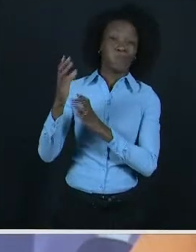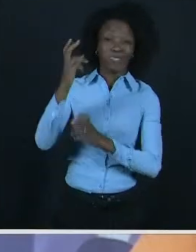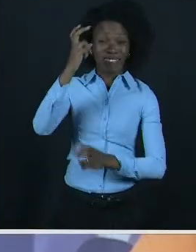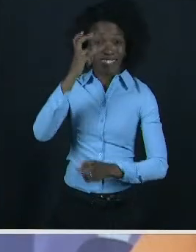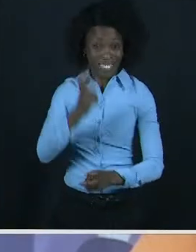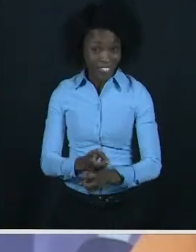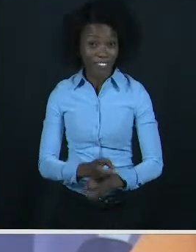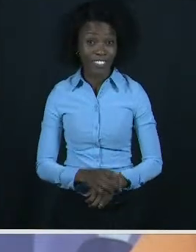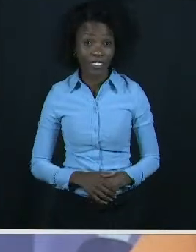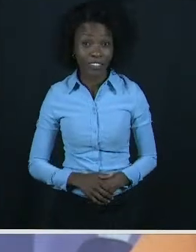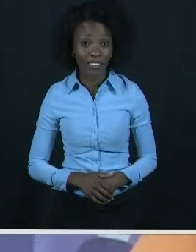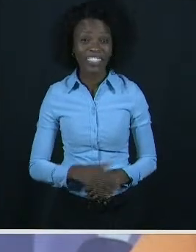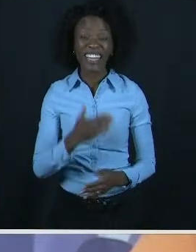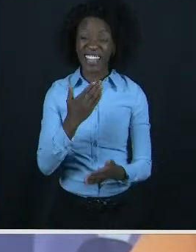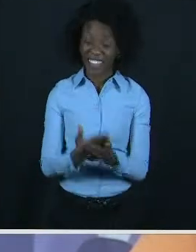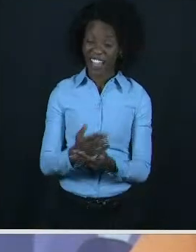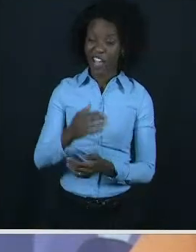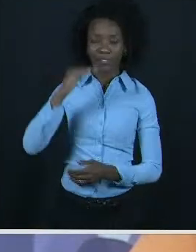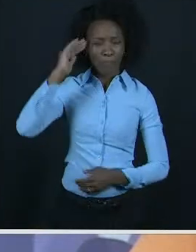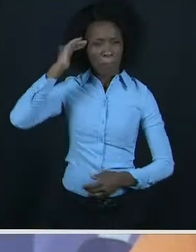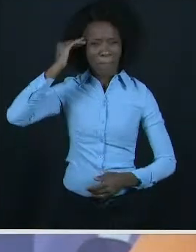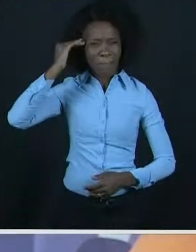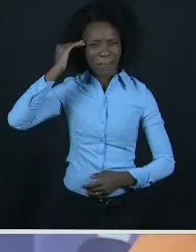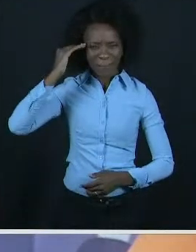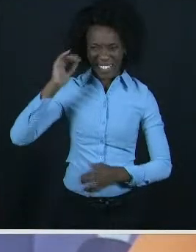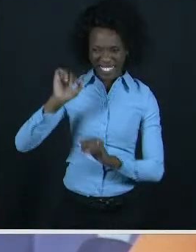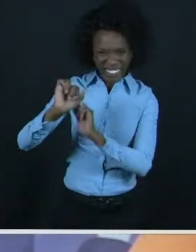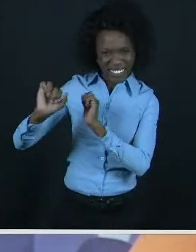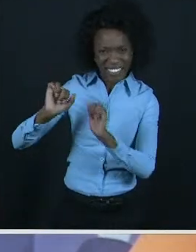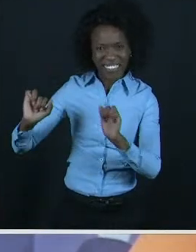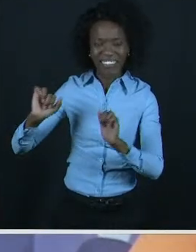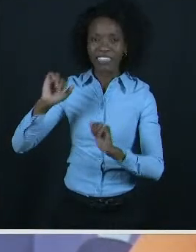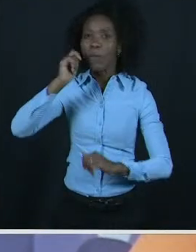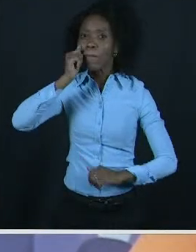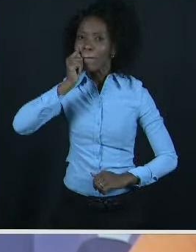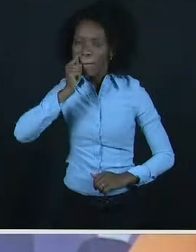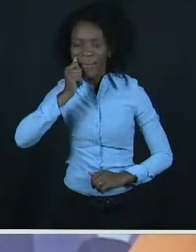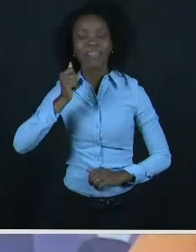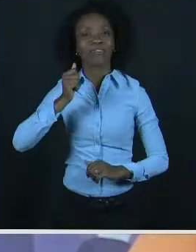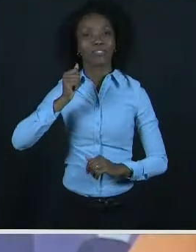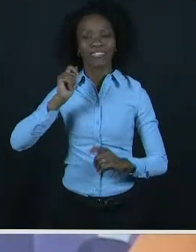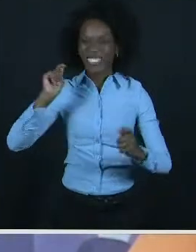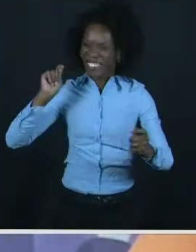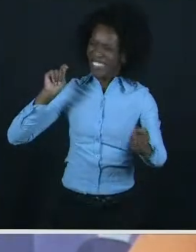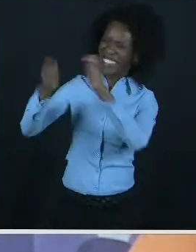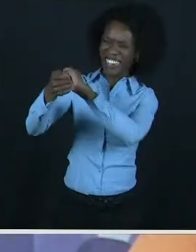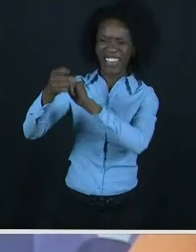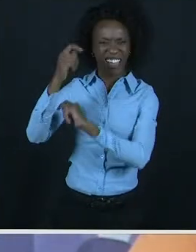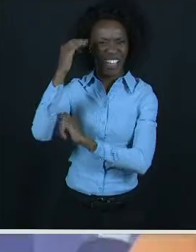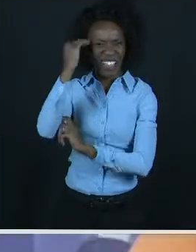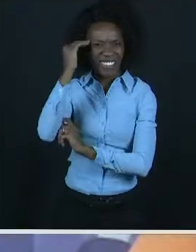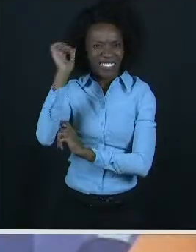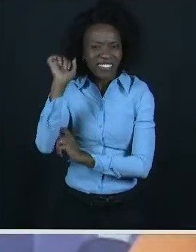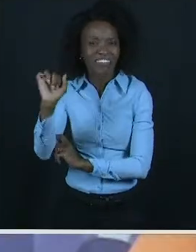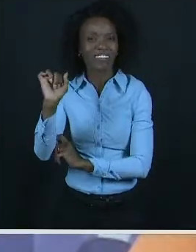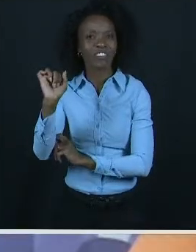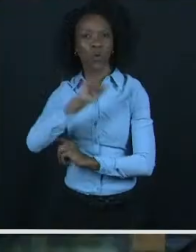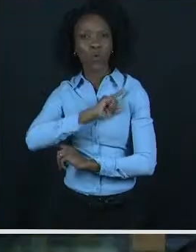the mindsets of the men of our country, who are intoxicated often